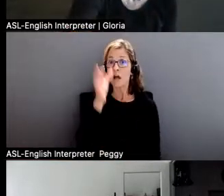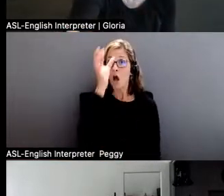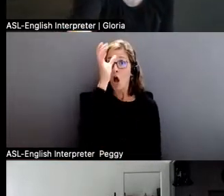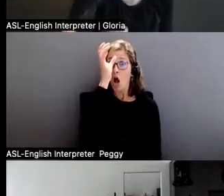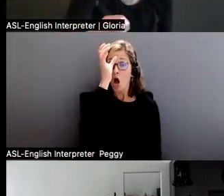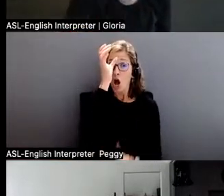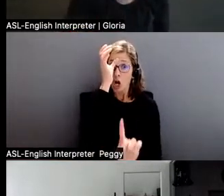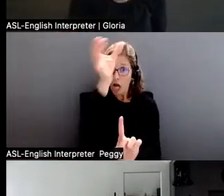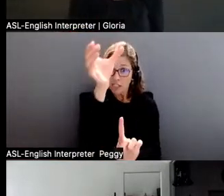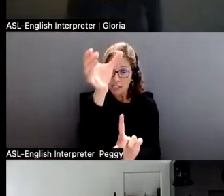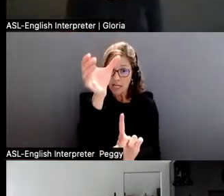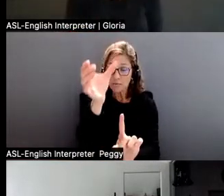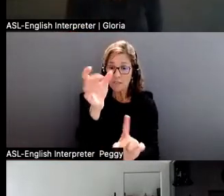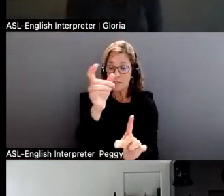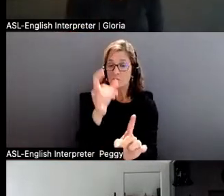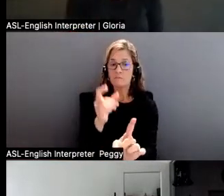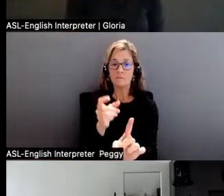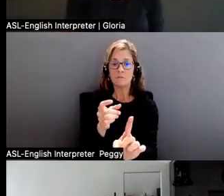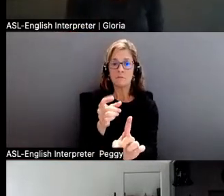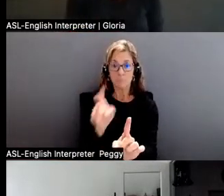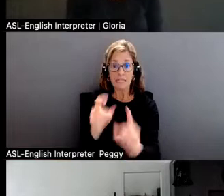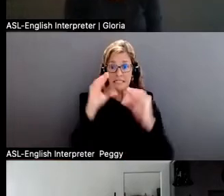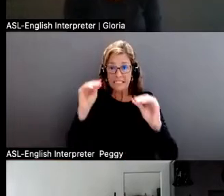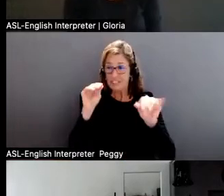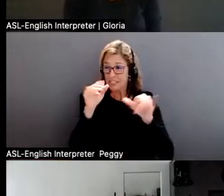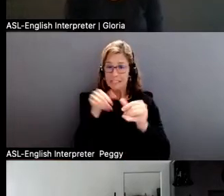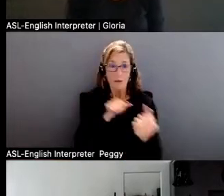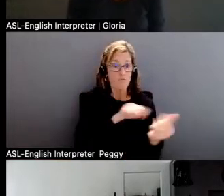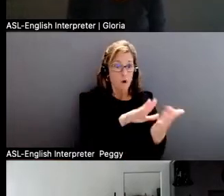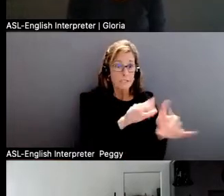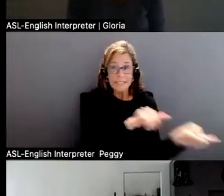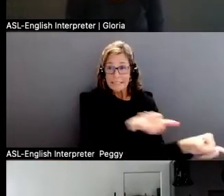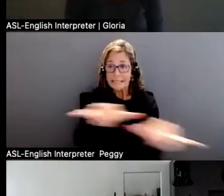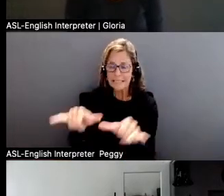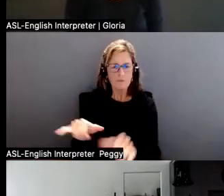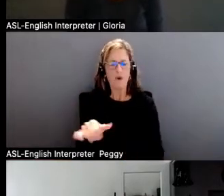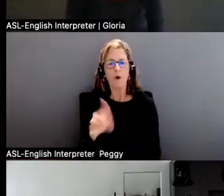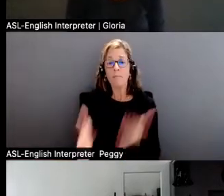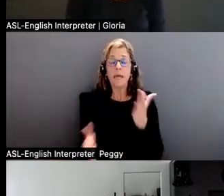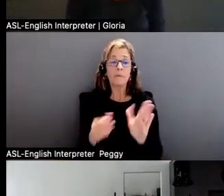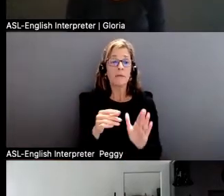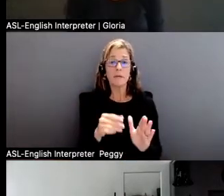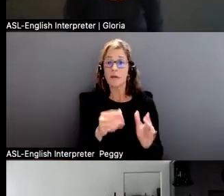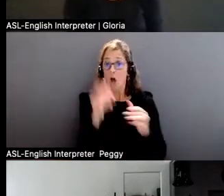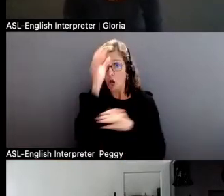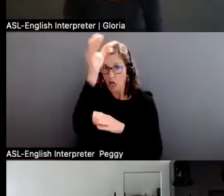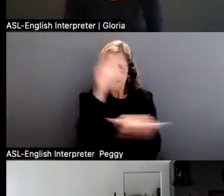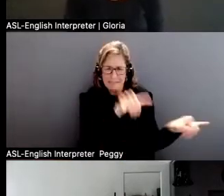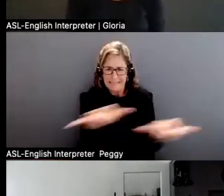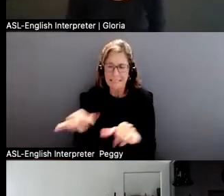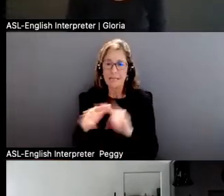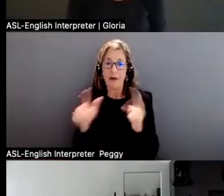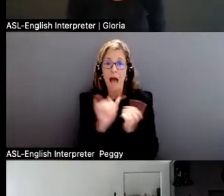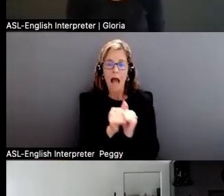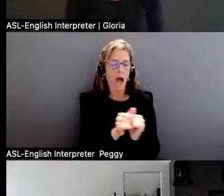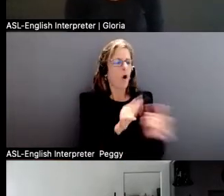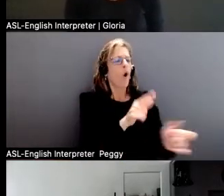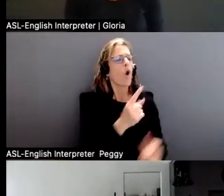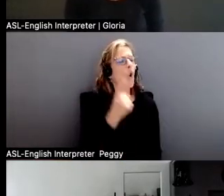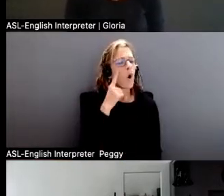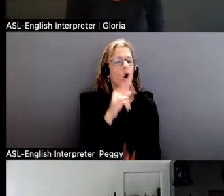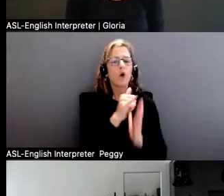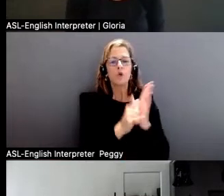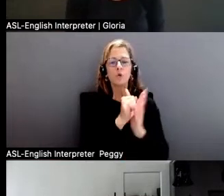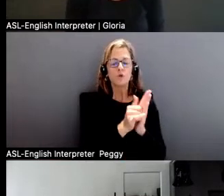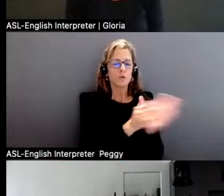trying to reinforce is demonstrated in a YouTube video or written about on a blog, performed as a